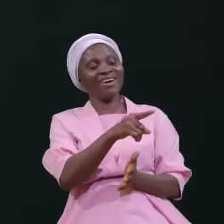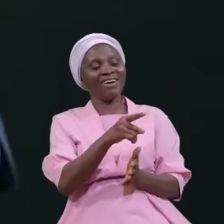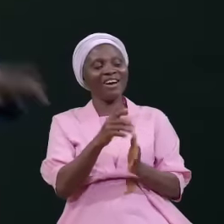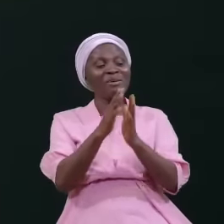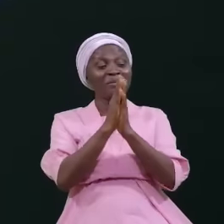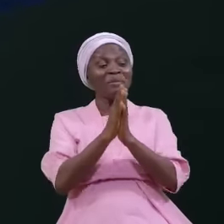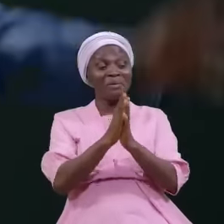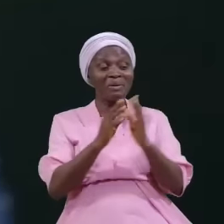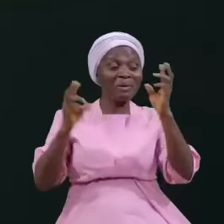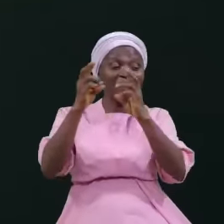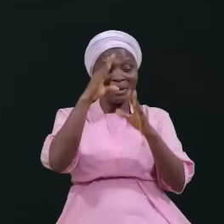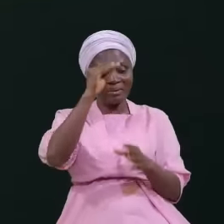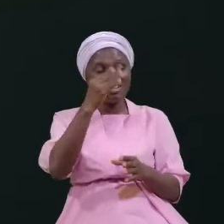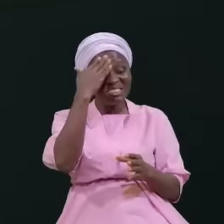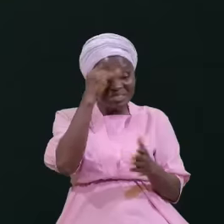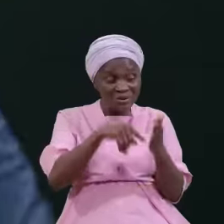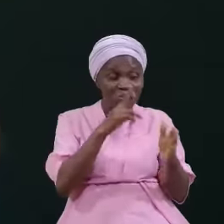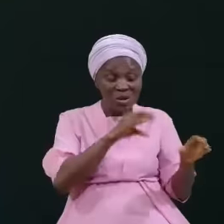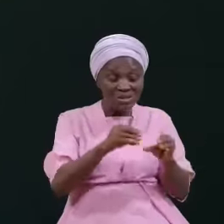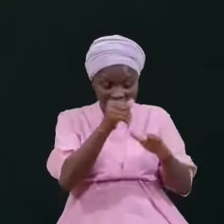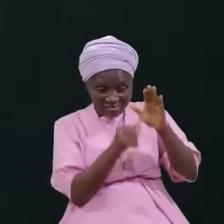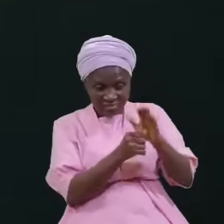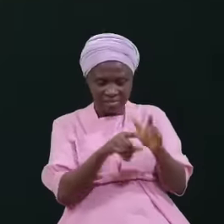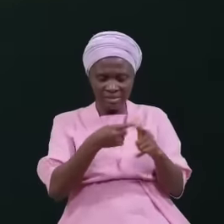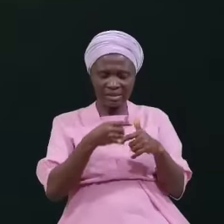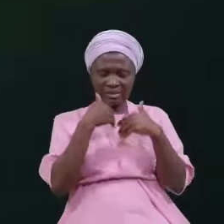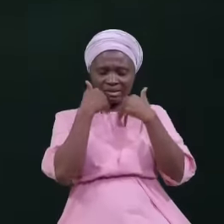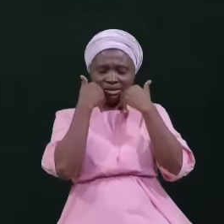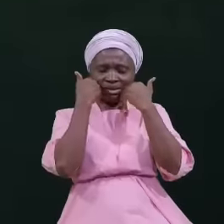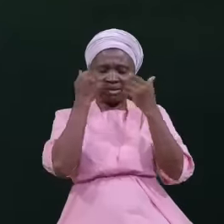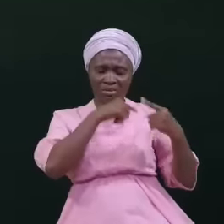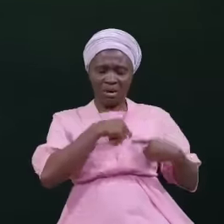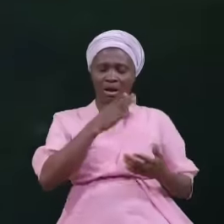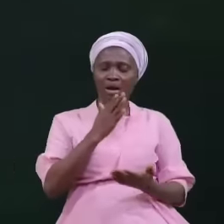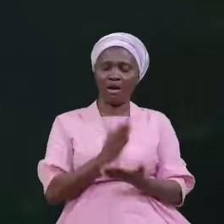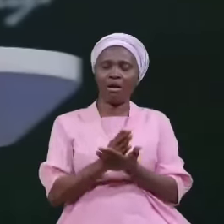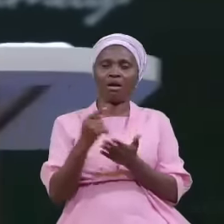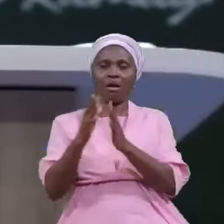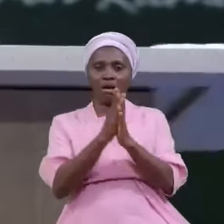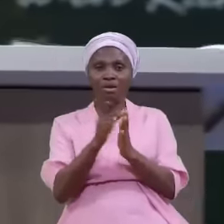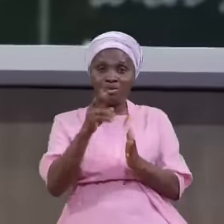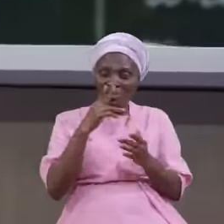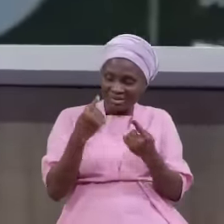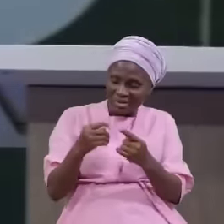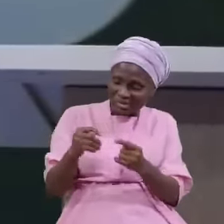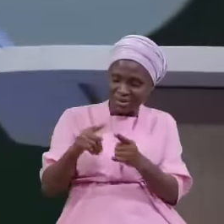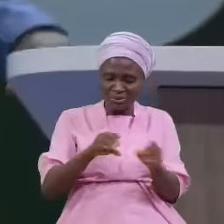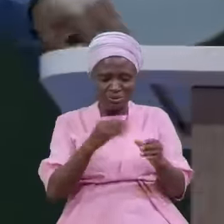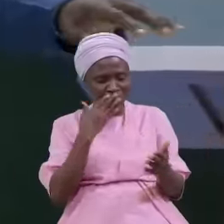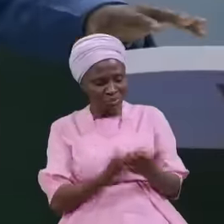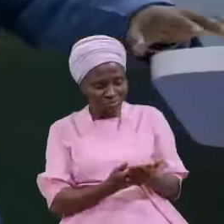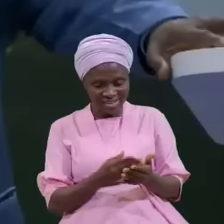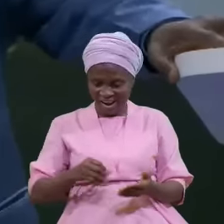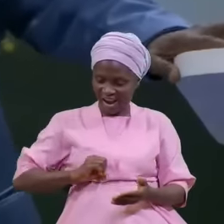doing, and the shame will stop the prayer. And you're trying to do good. I give this one this, I give one, this one